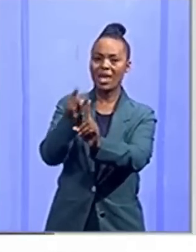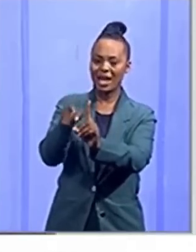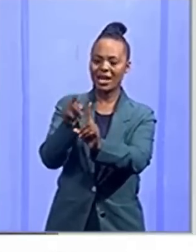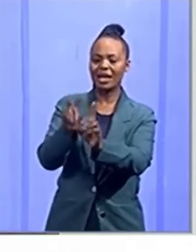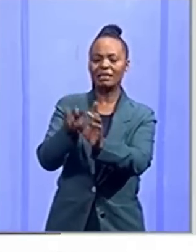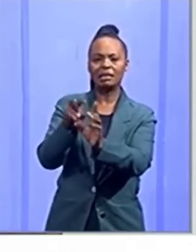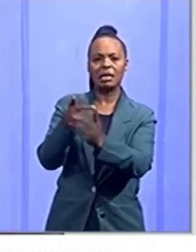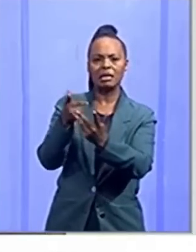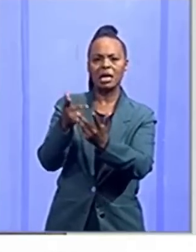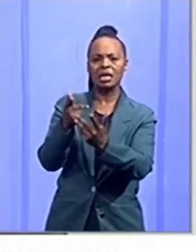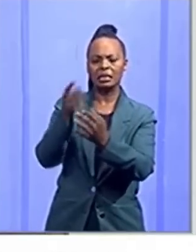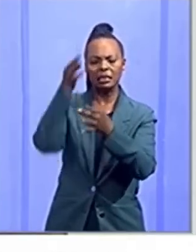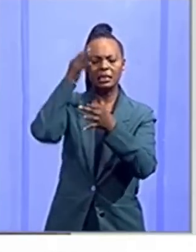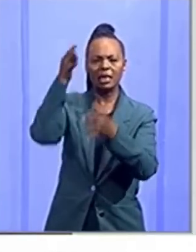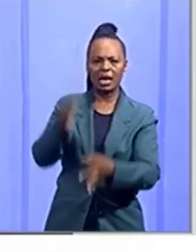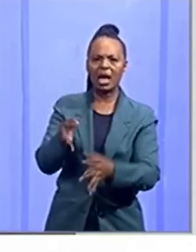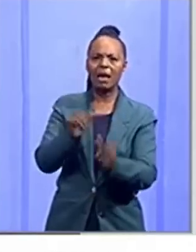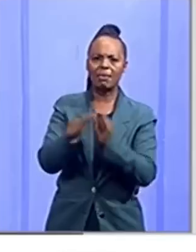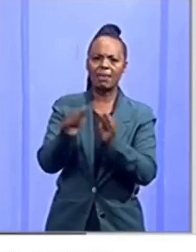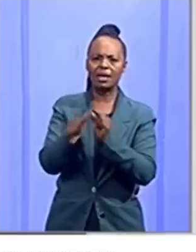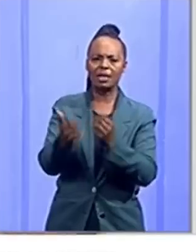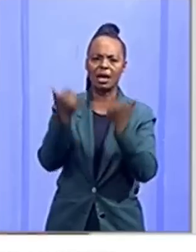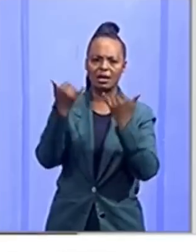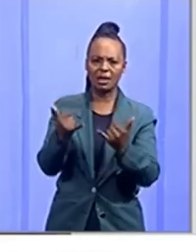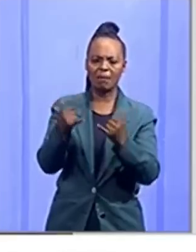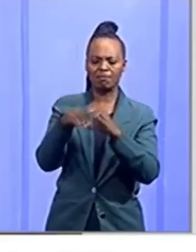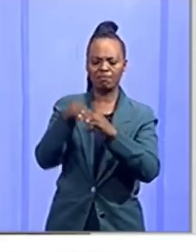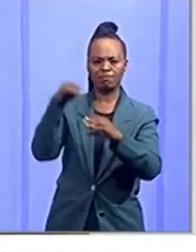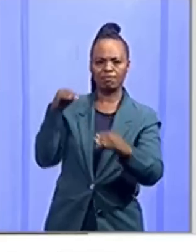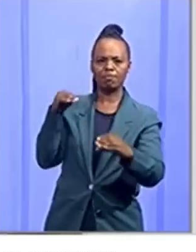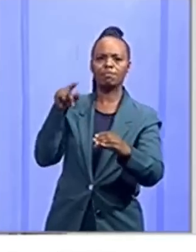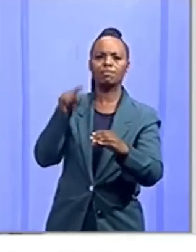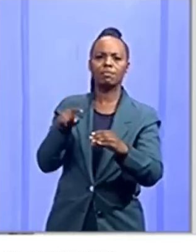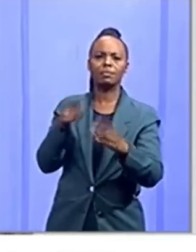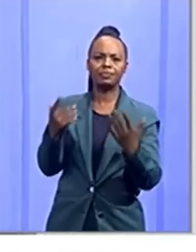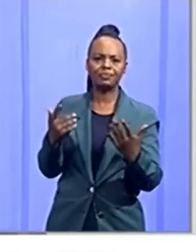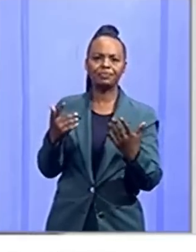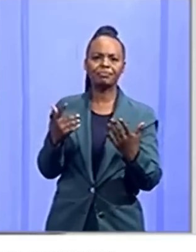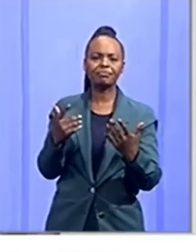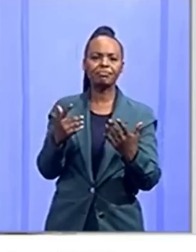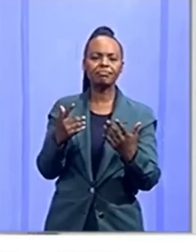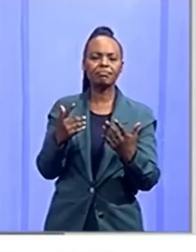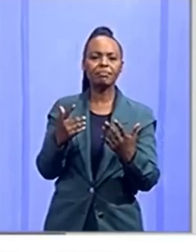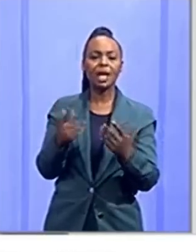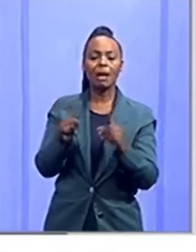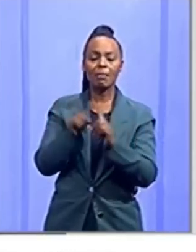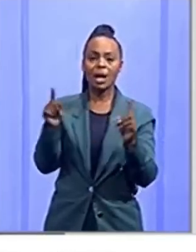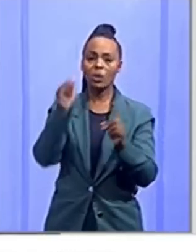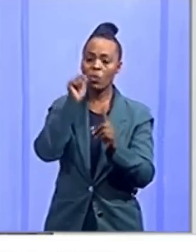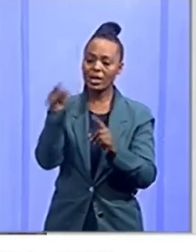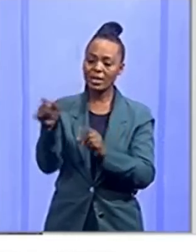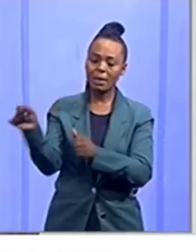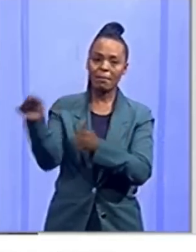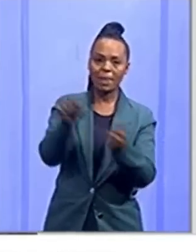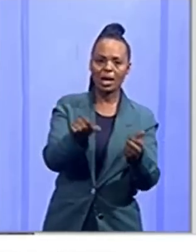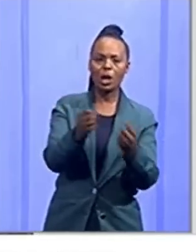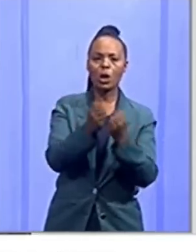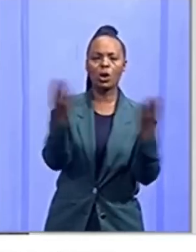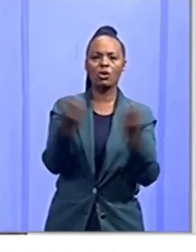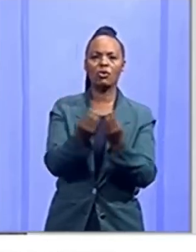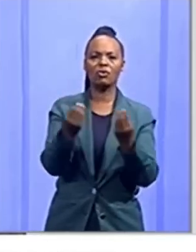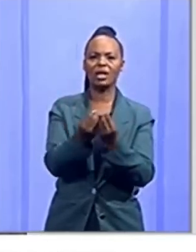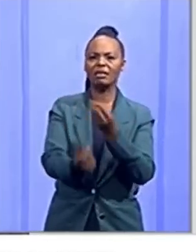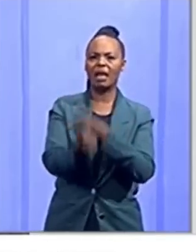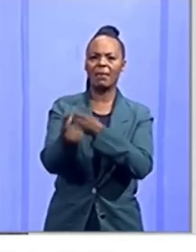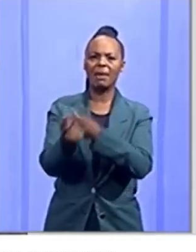decided, painful as it was, to go step aside. Unfortunately, when he comes back, there are many things that have